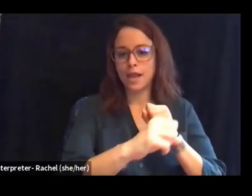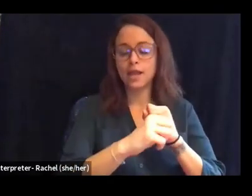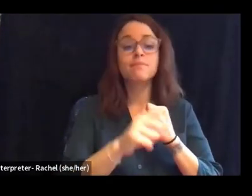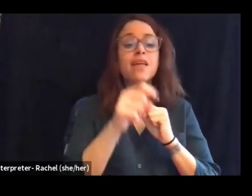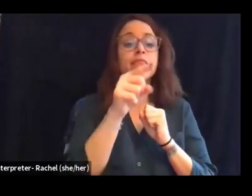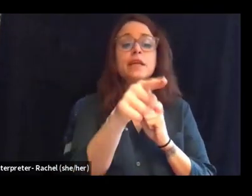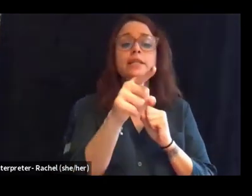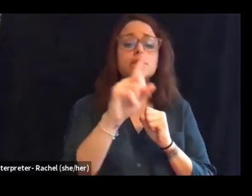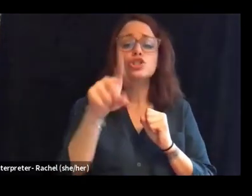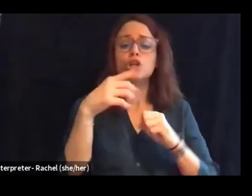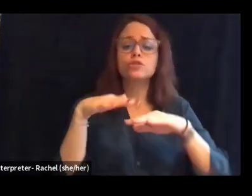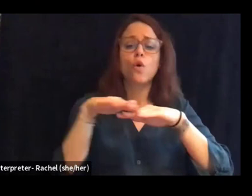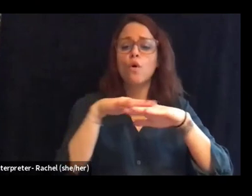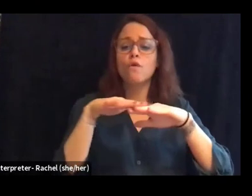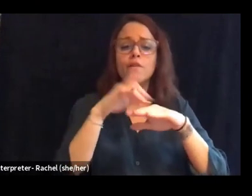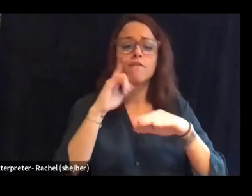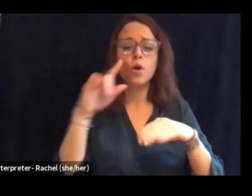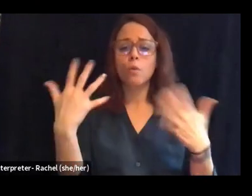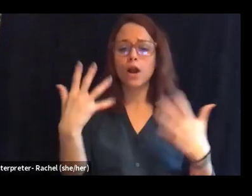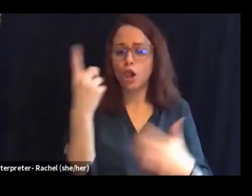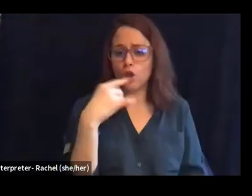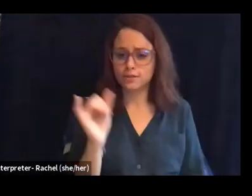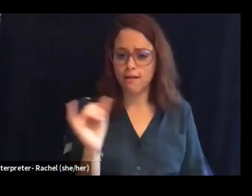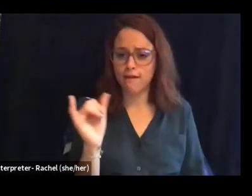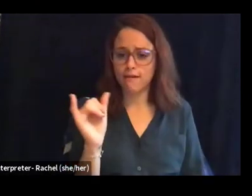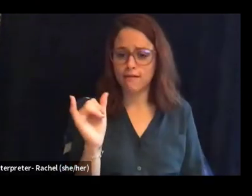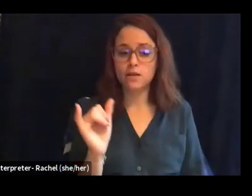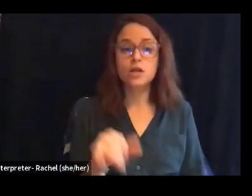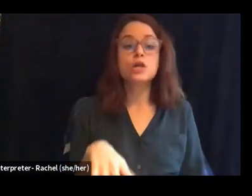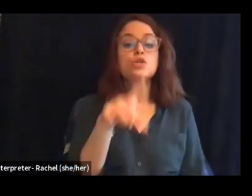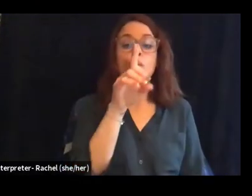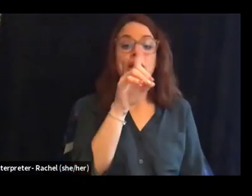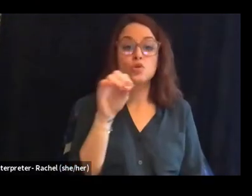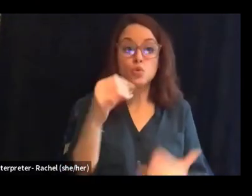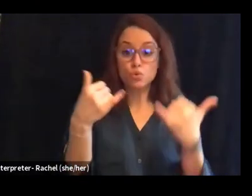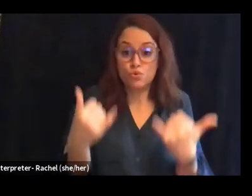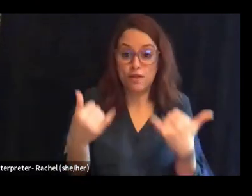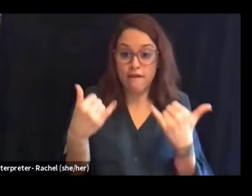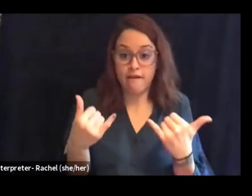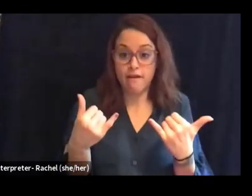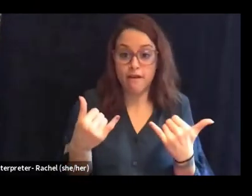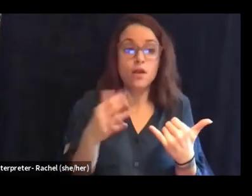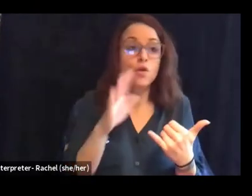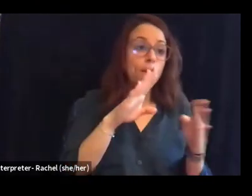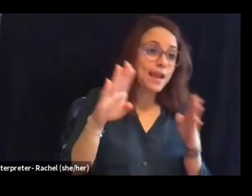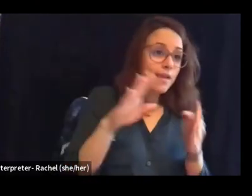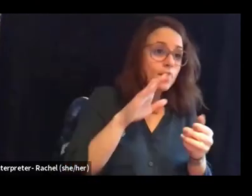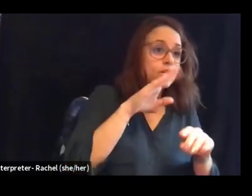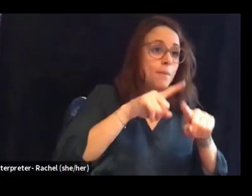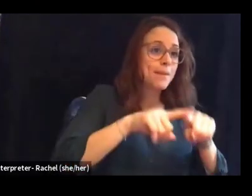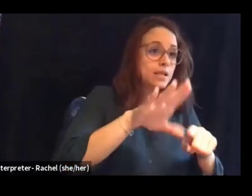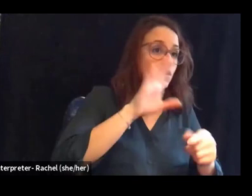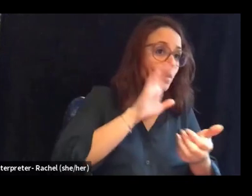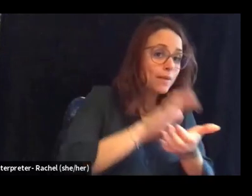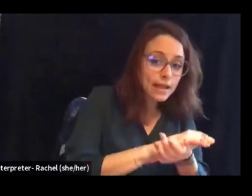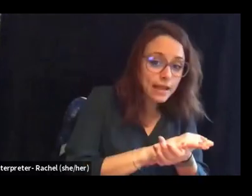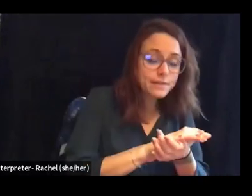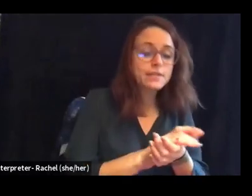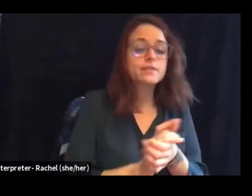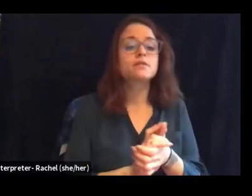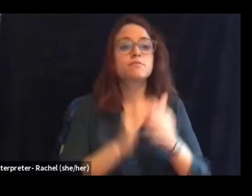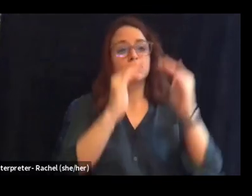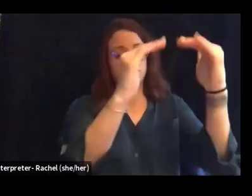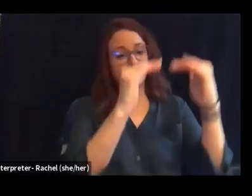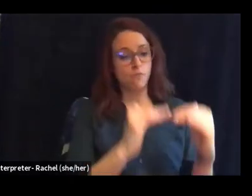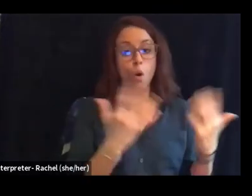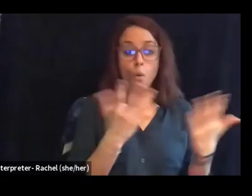there's things that people do today. All behaviors are based on beliefs. And so what is it that people believe today? And